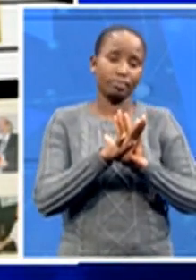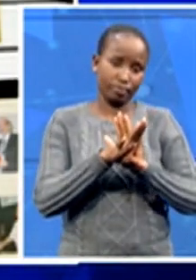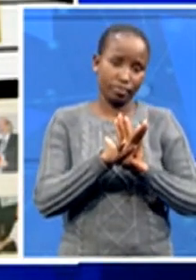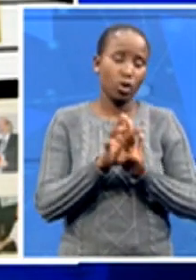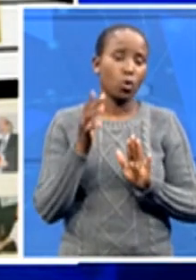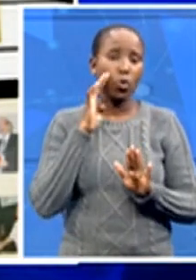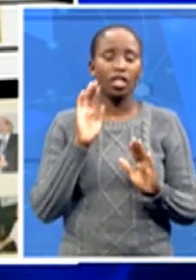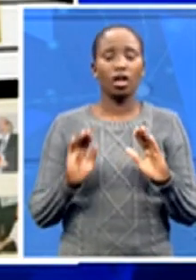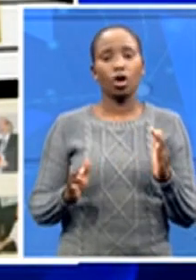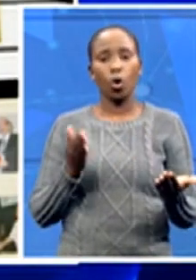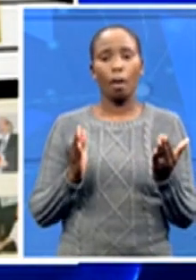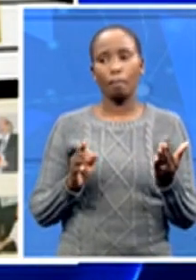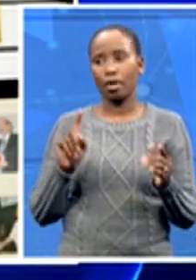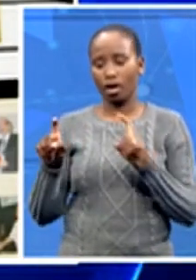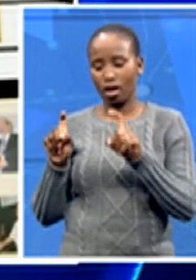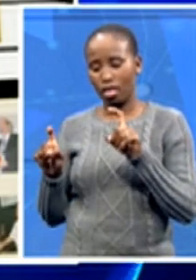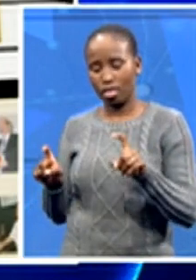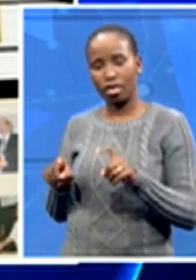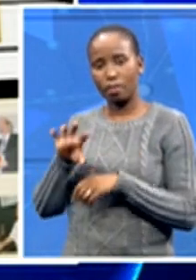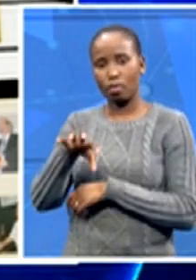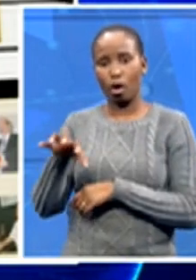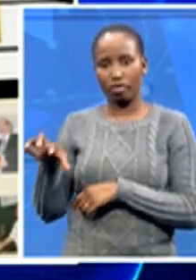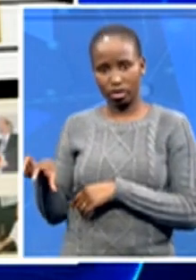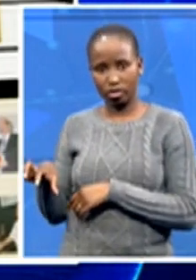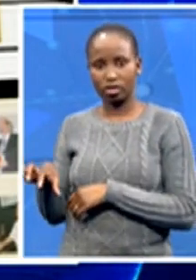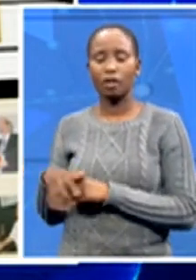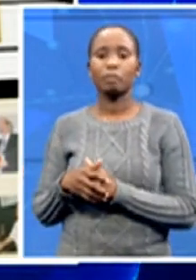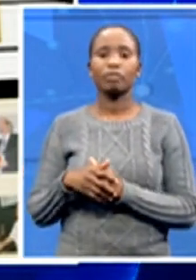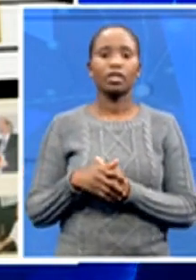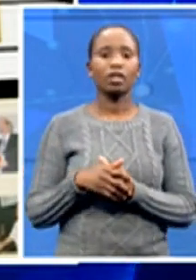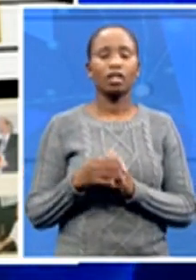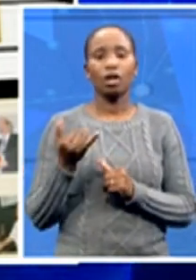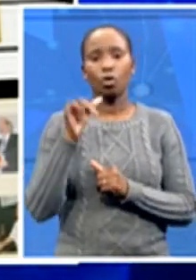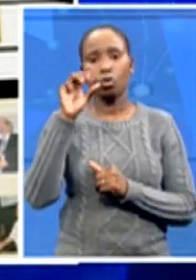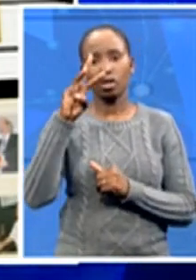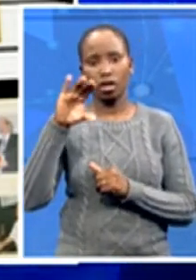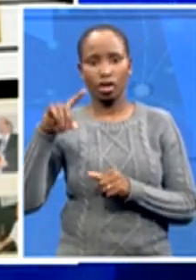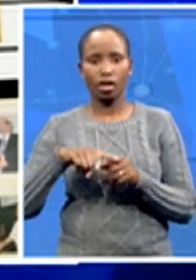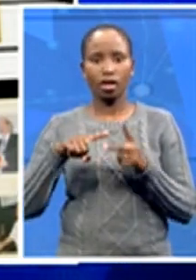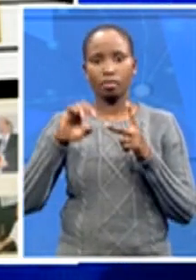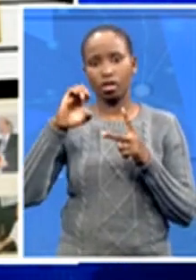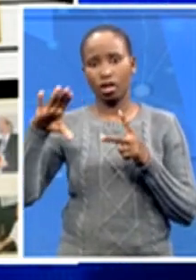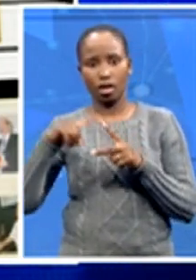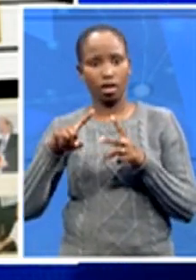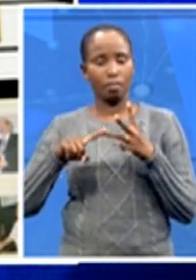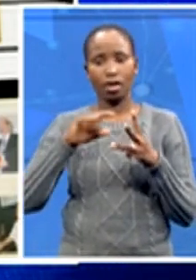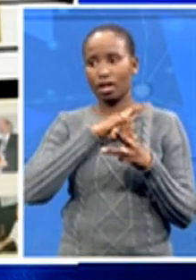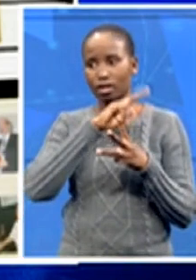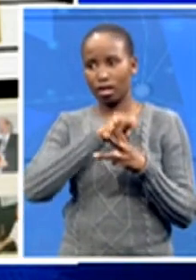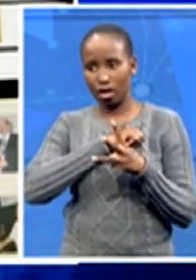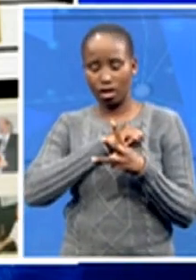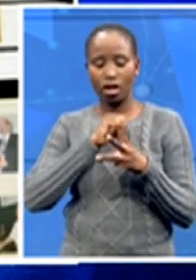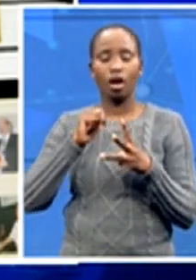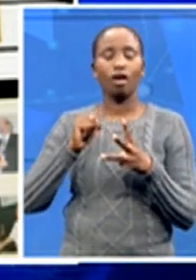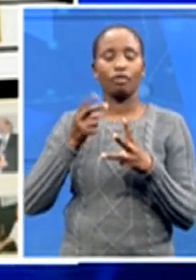coastal provinces, the Western Cape, Eastern Cape, and KwaZulu-Natal, are now driving the second peak,